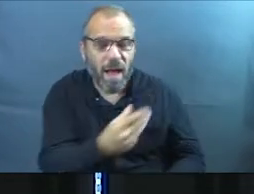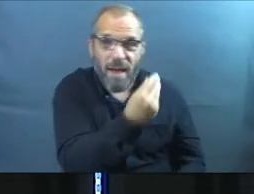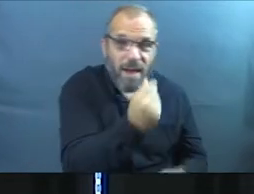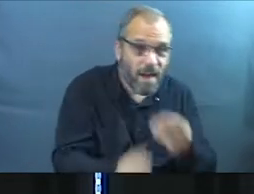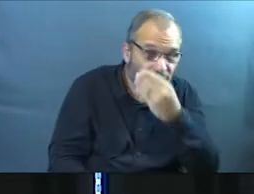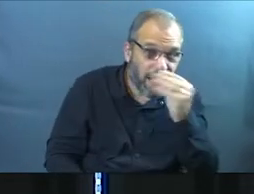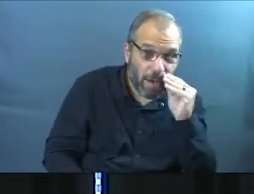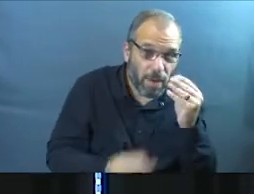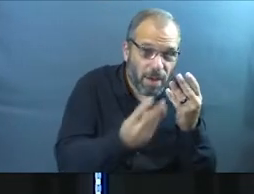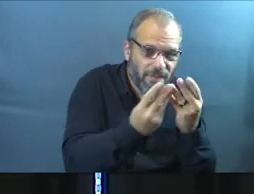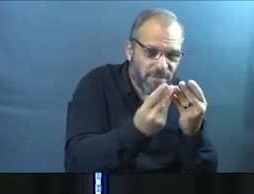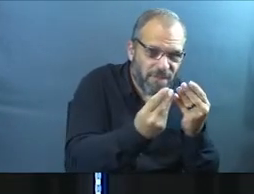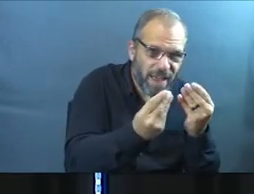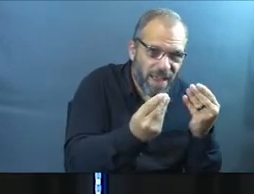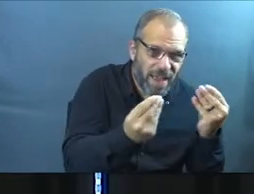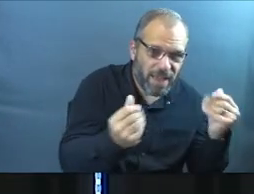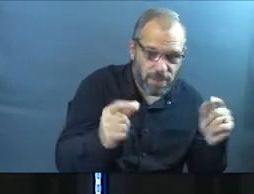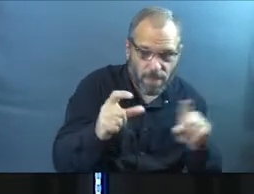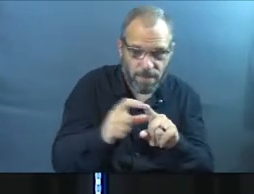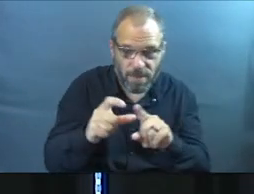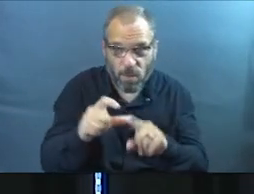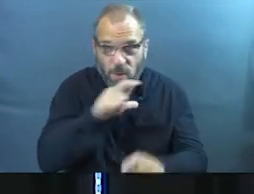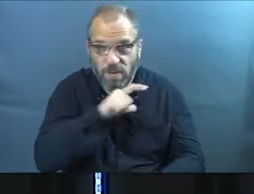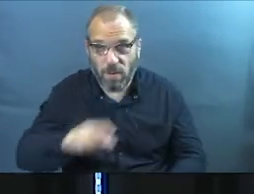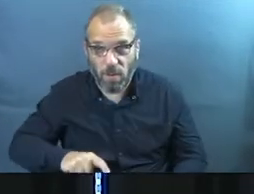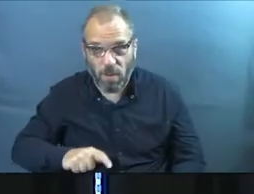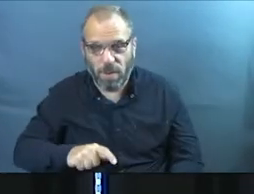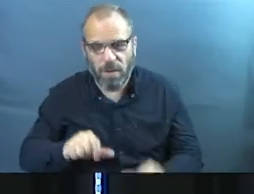flower fades, but the word of the Lord